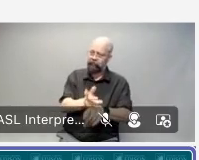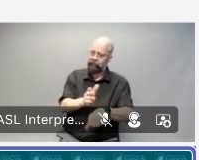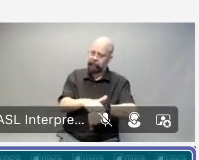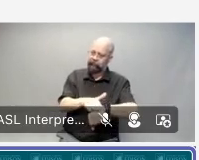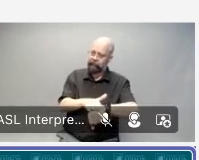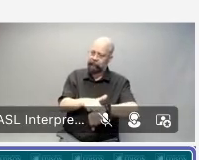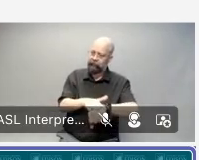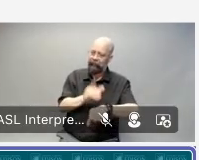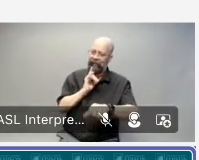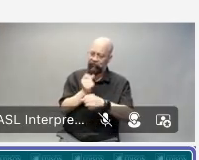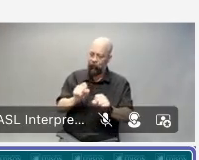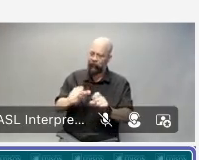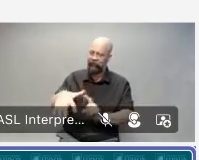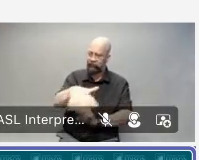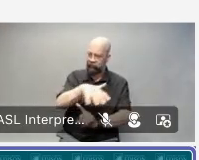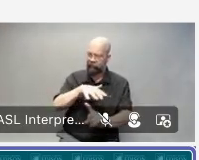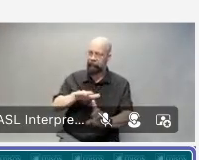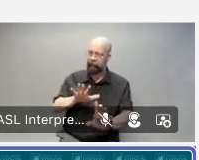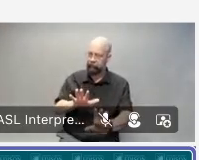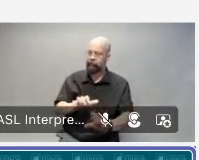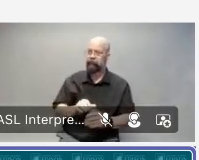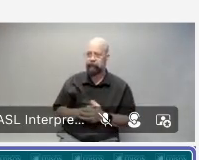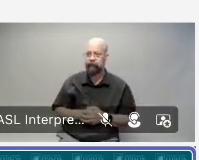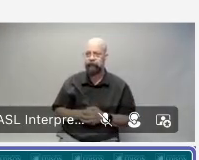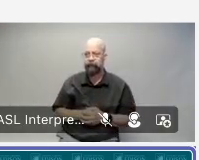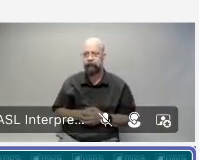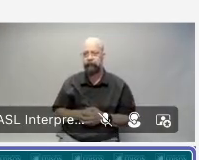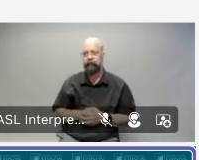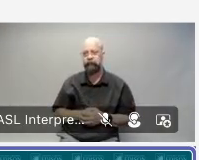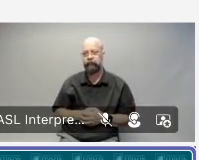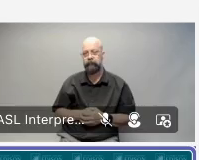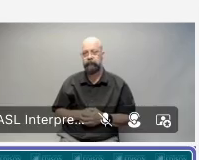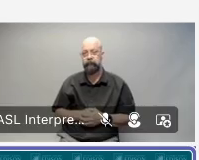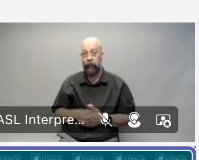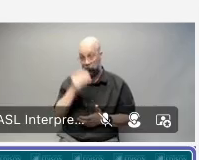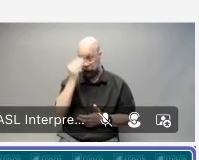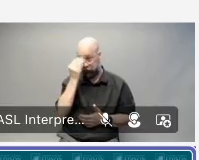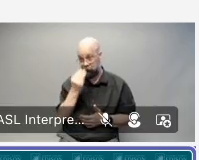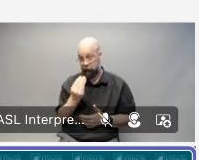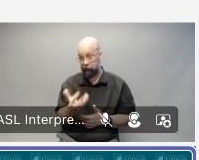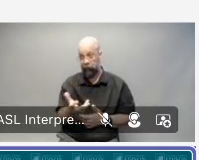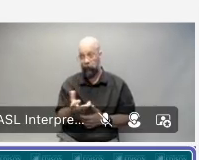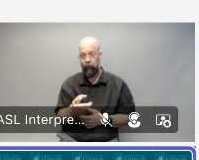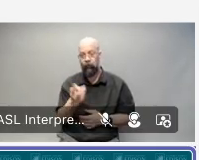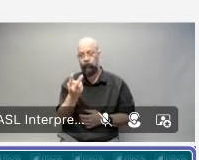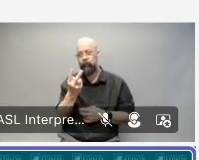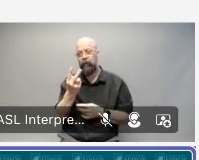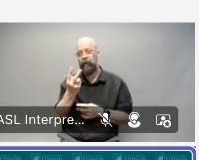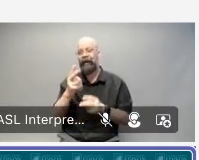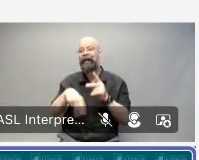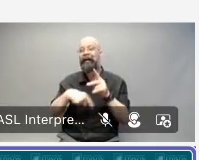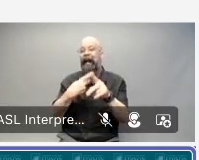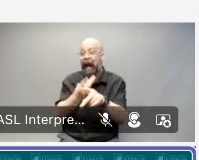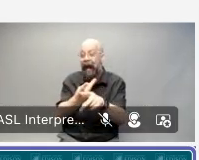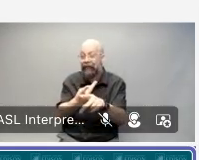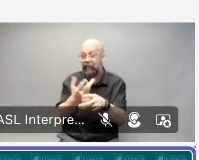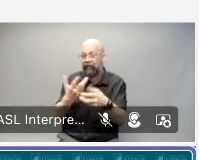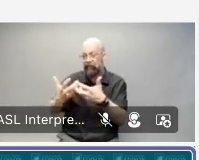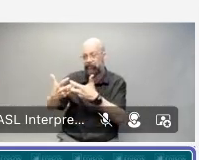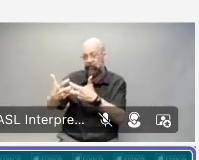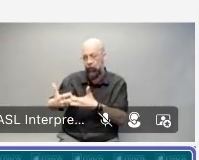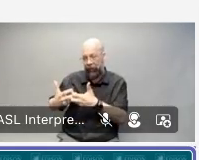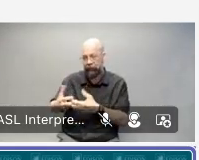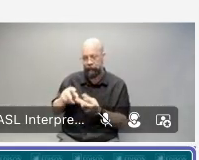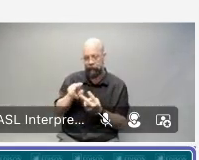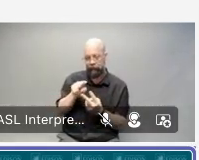place. And for your own awareness, if you aren't aware, there are 2 main types of generators. The first is